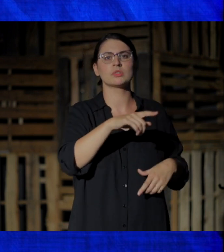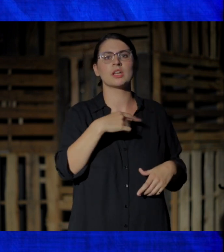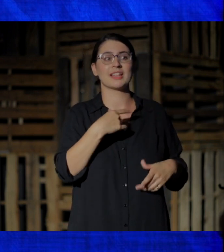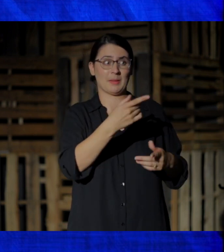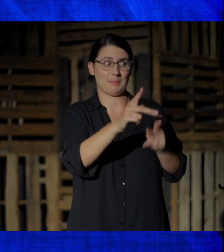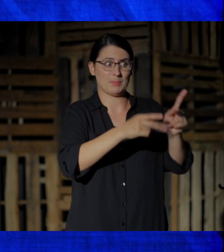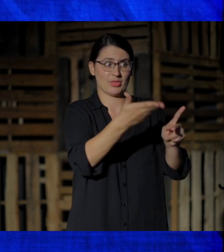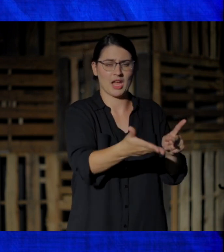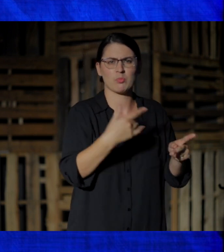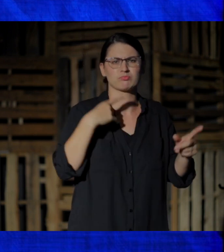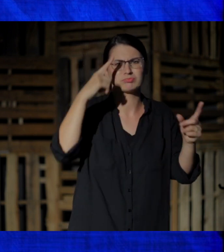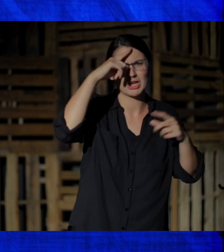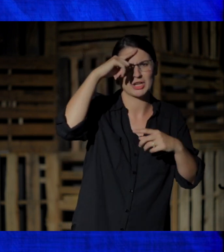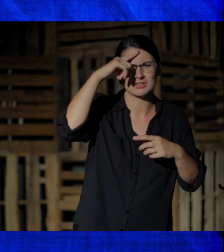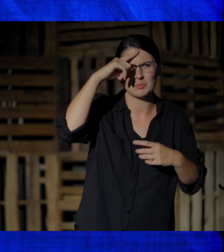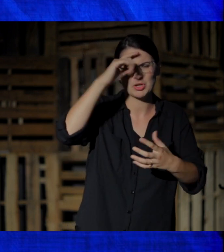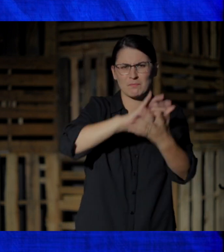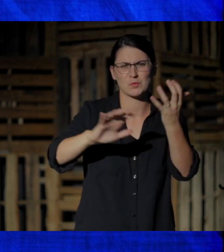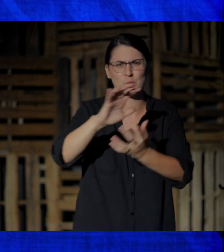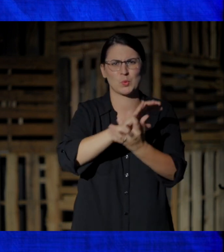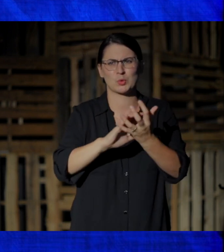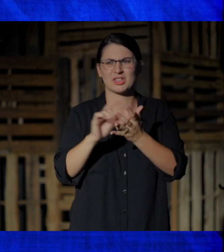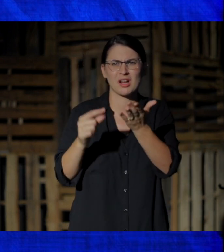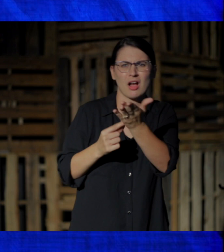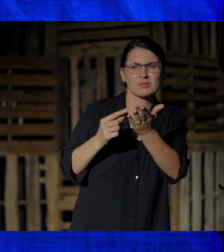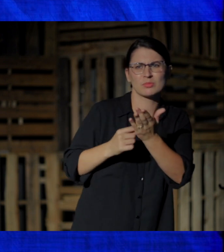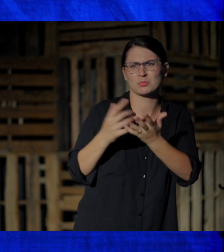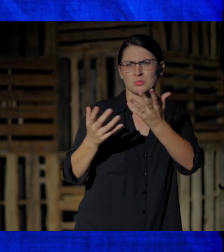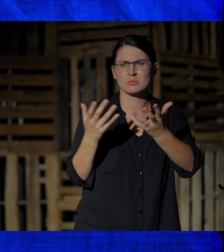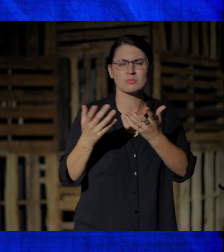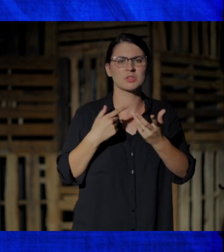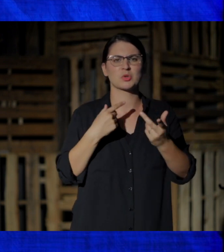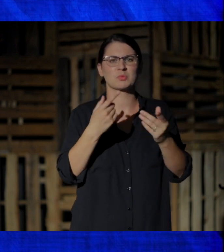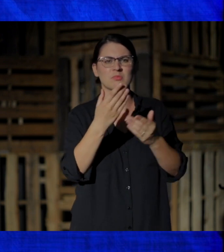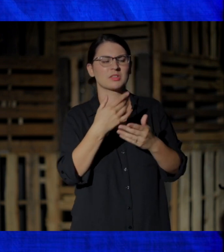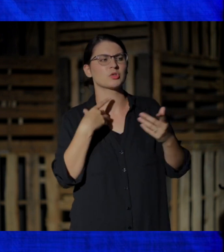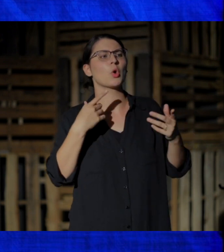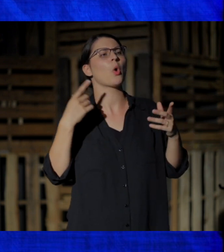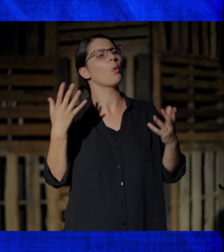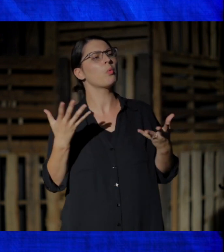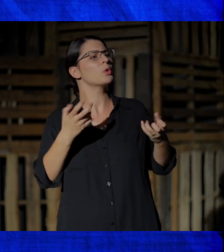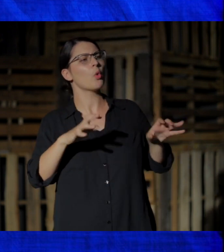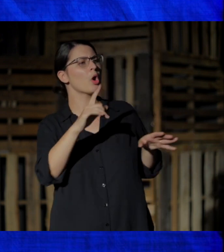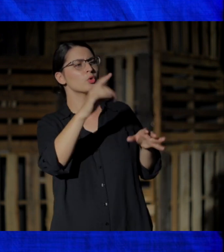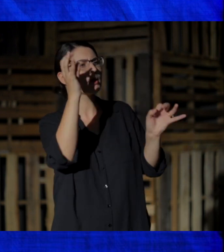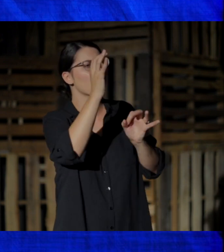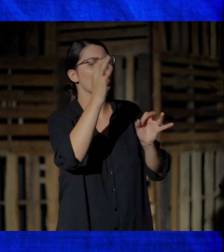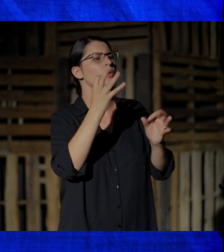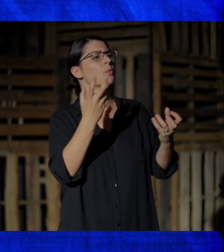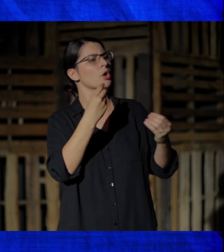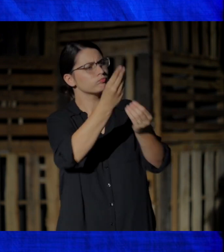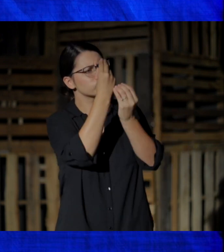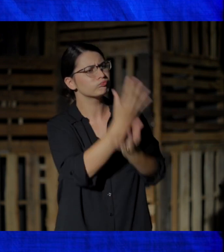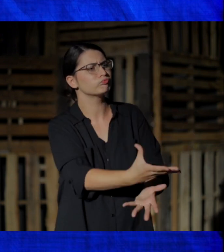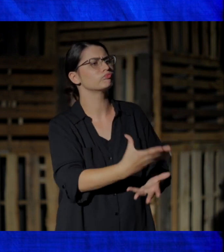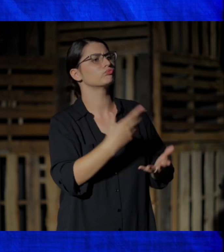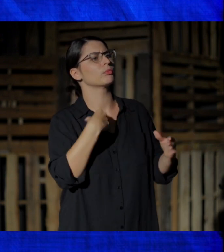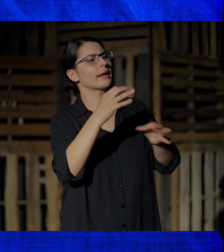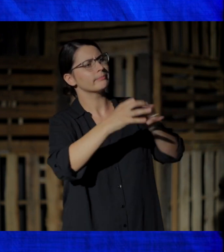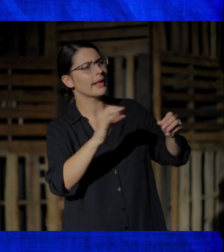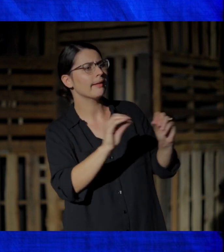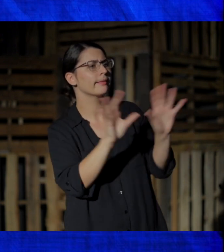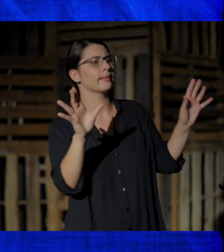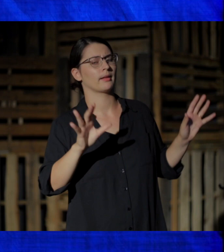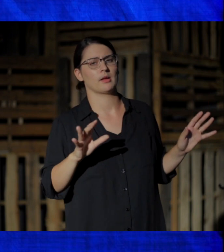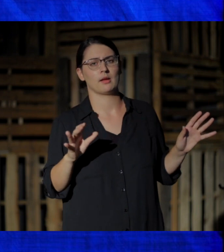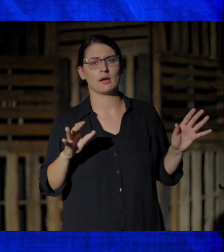says, we don't want you to be uninformed. You're ignorant about some things. And where ignorance appears, it generally gets